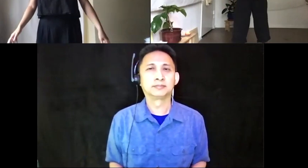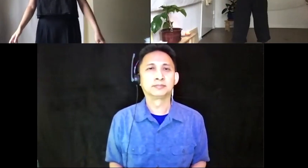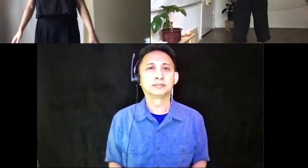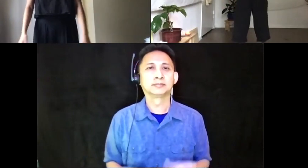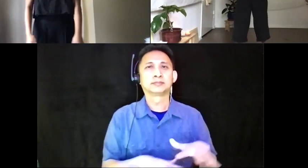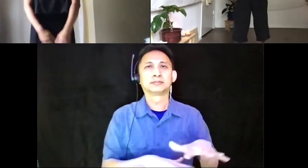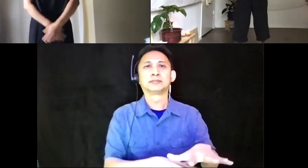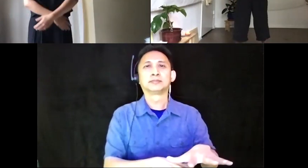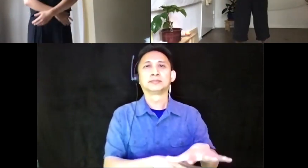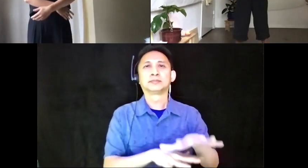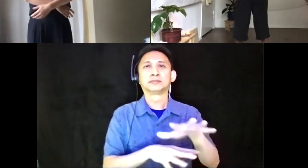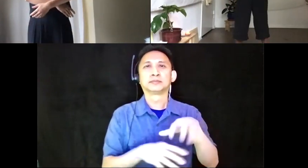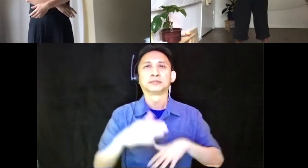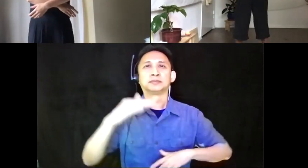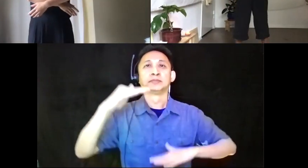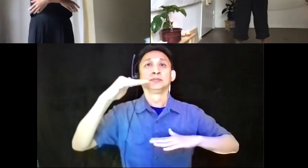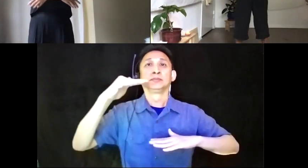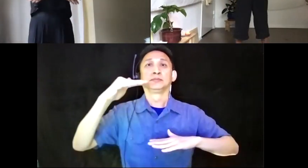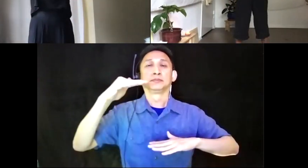Breathing in,